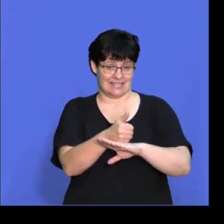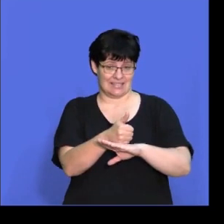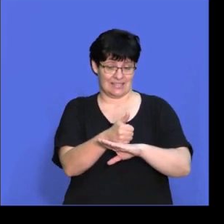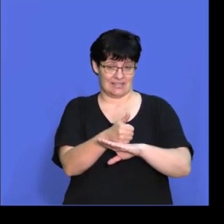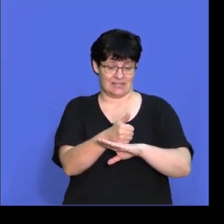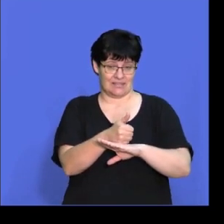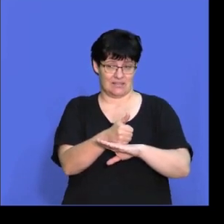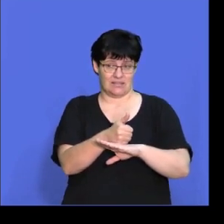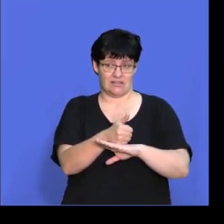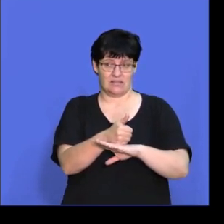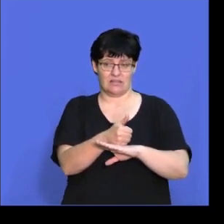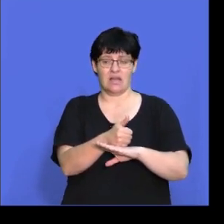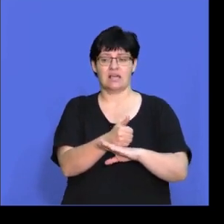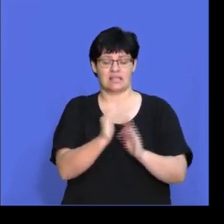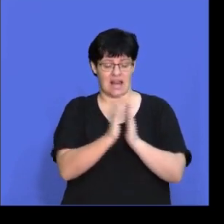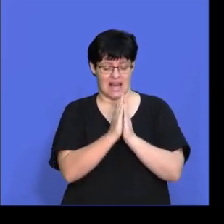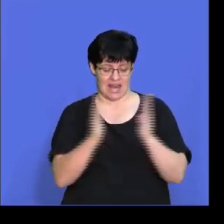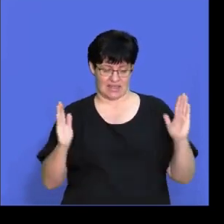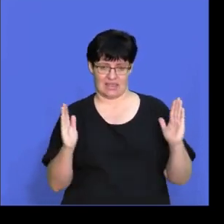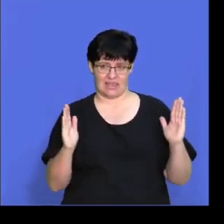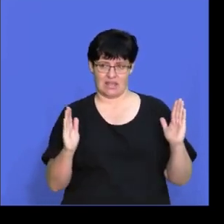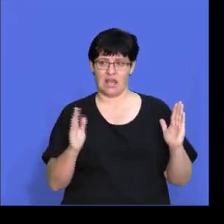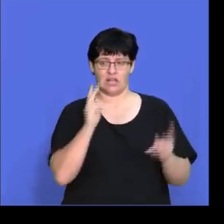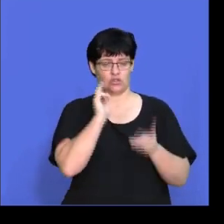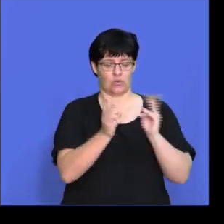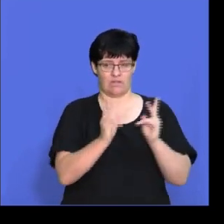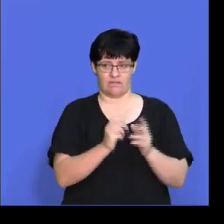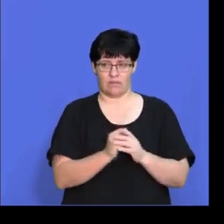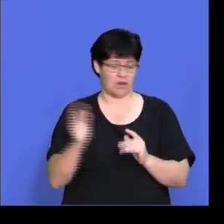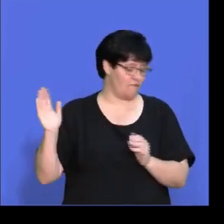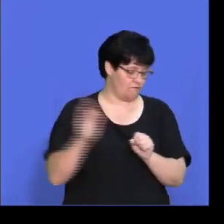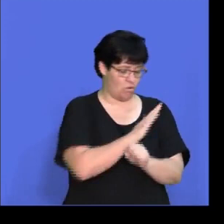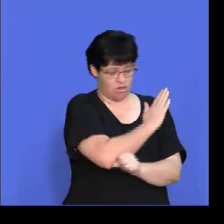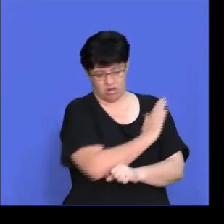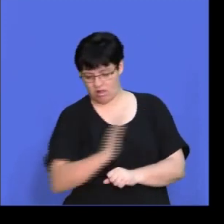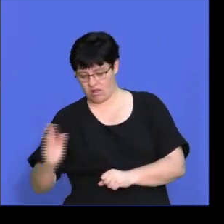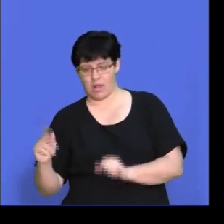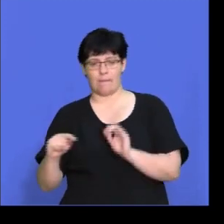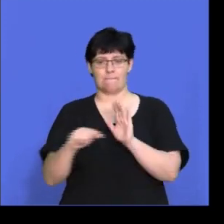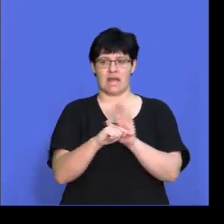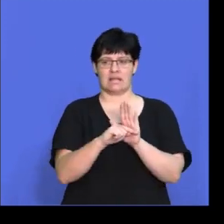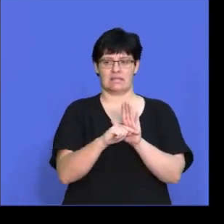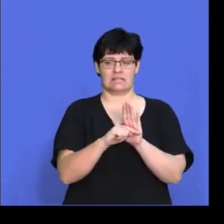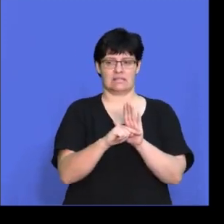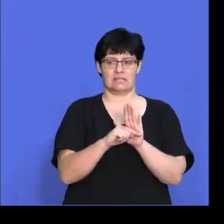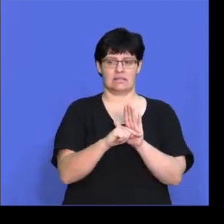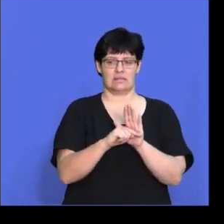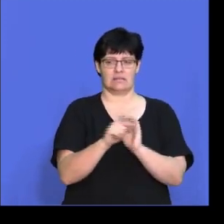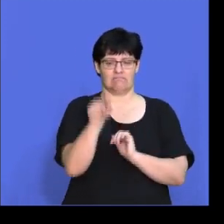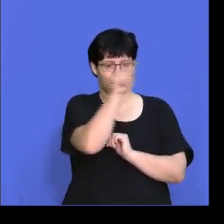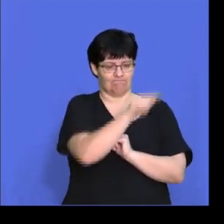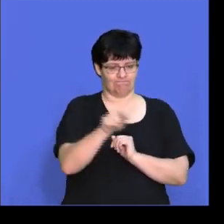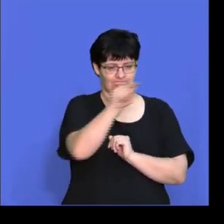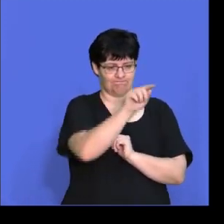base, that is equal to the length of the rectangle, which is the 12, this whole length, minus the t